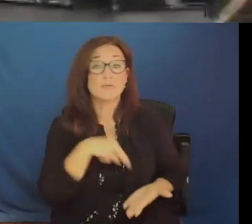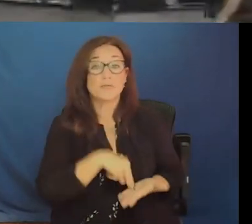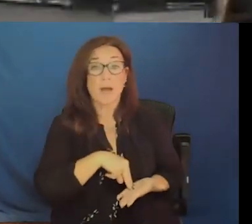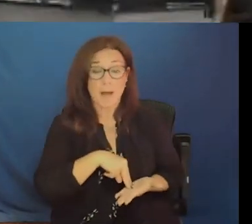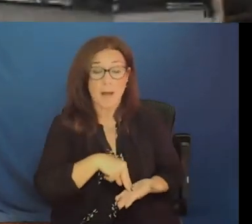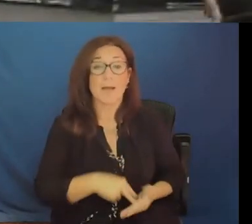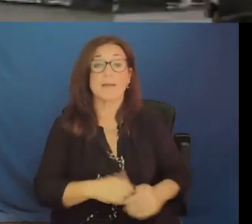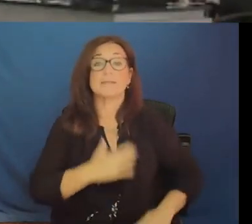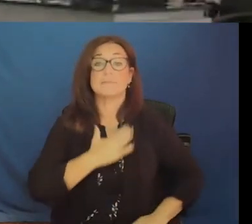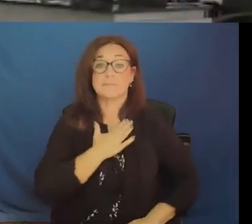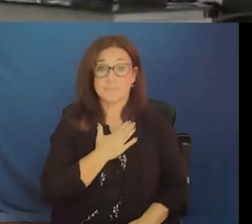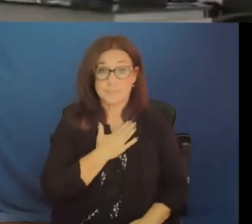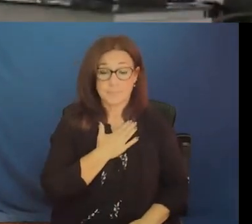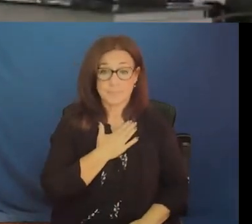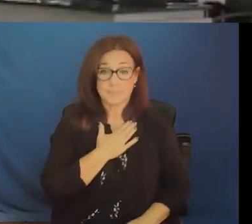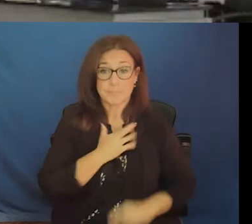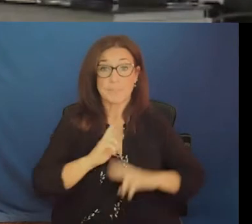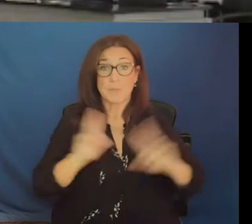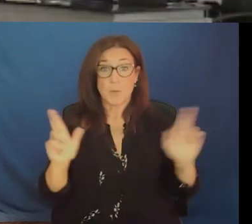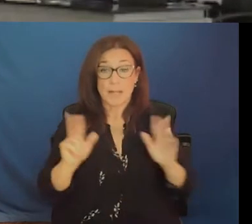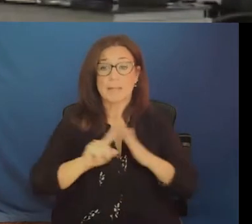over your heart. Ready?